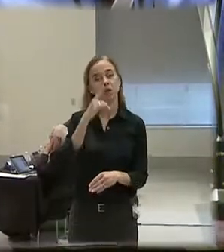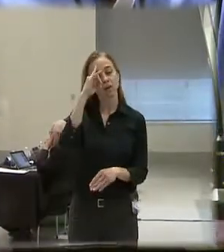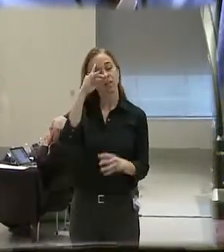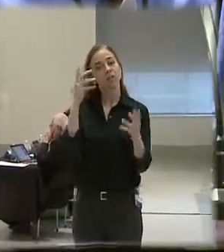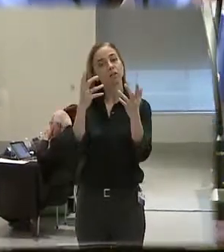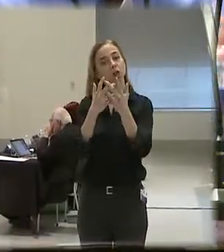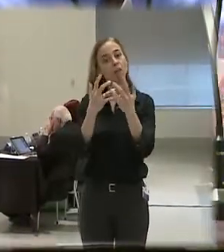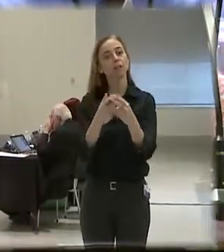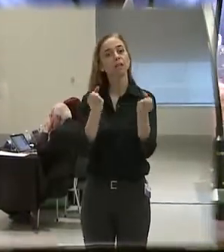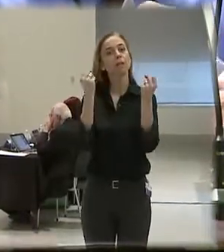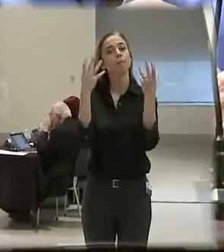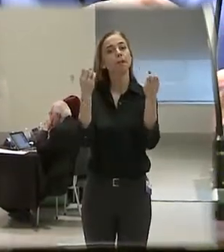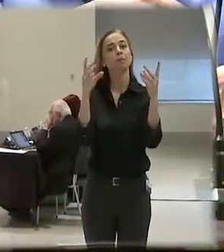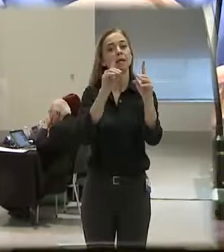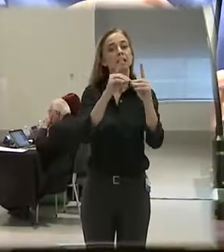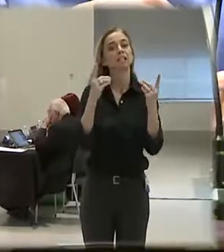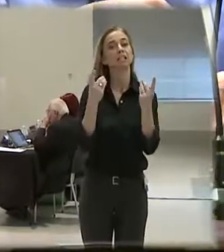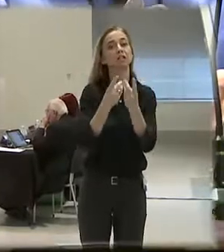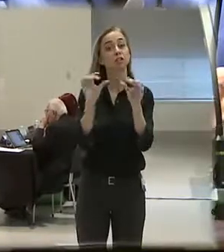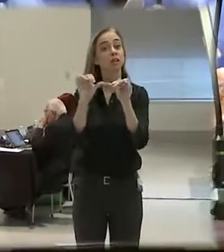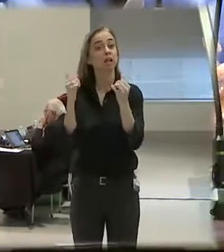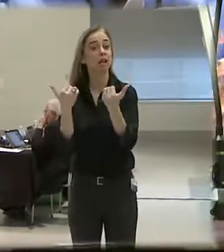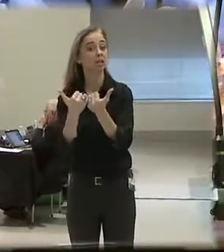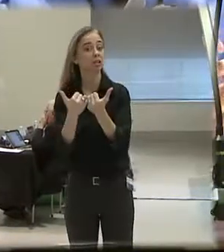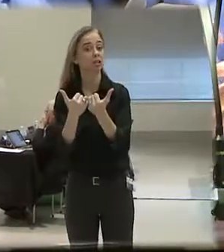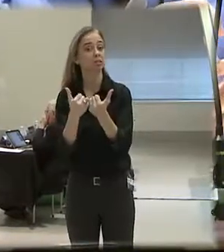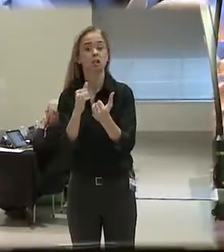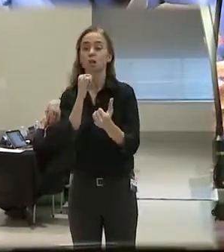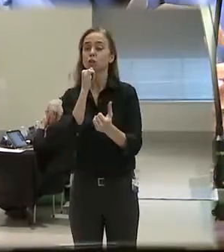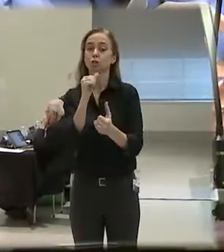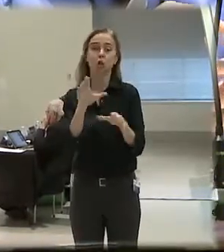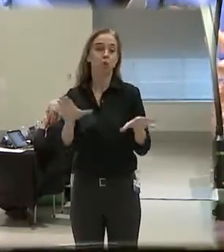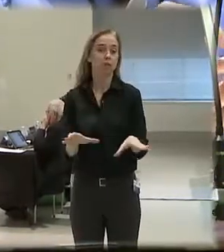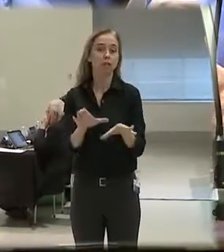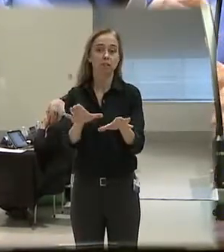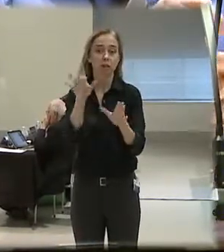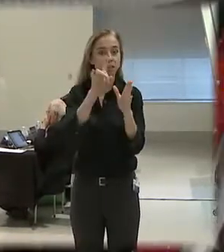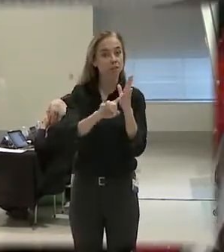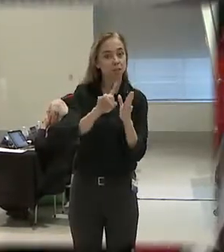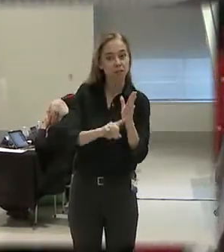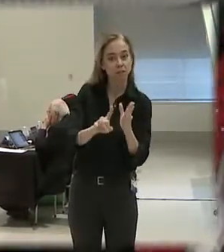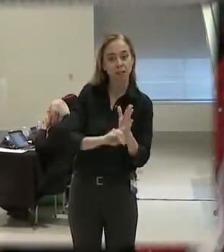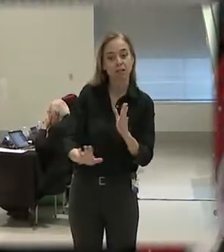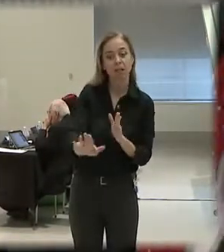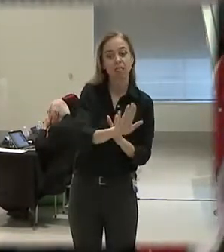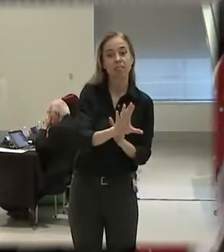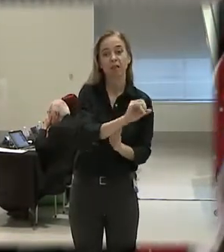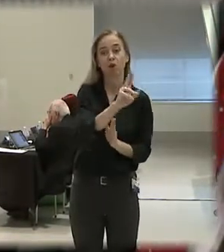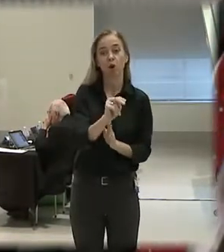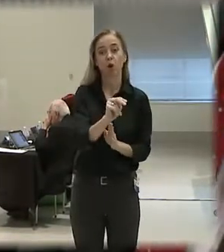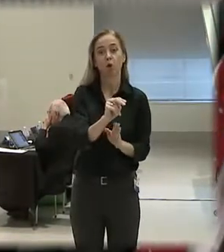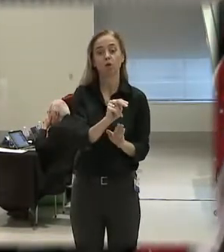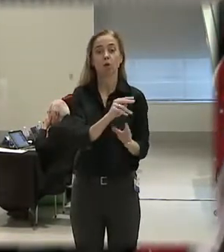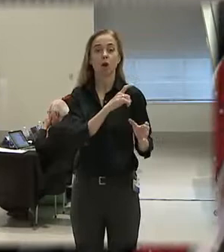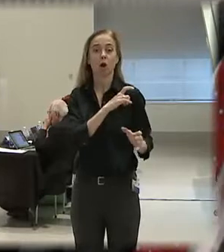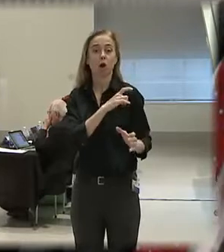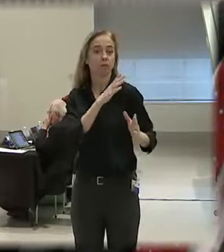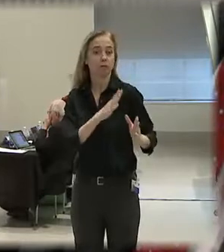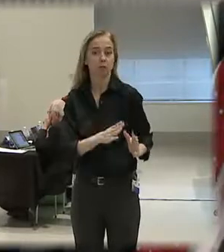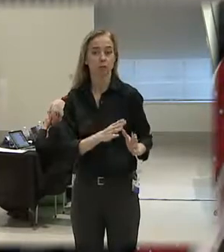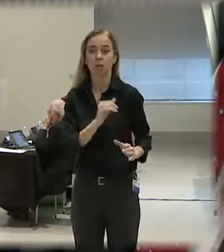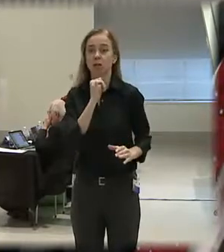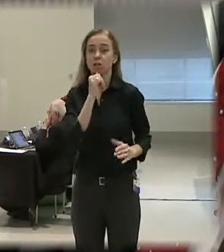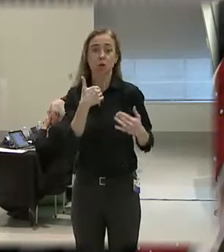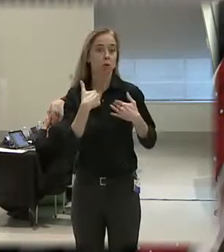know, many, many districts and agencies that do not conduct investigations of their own officer-involved shootings. They don't have